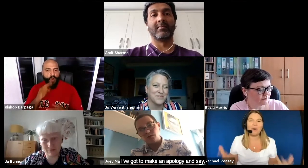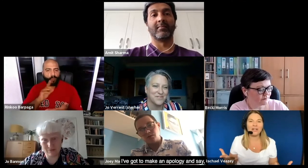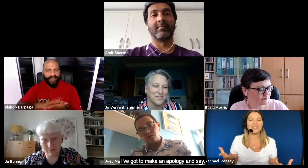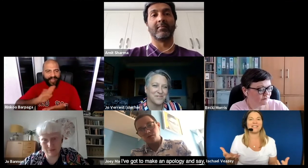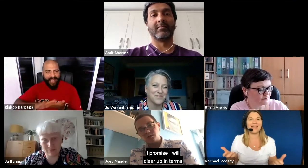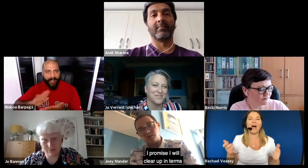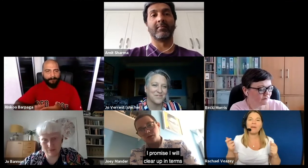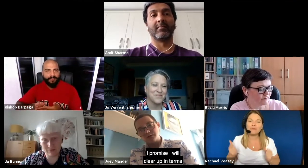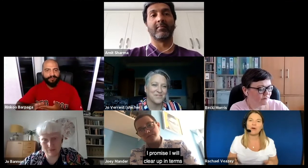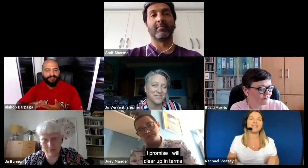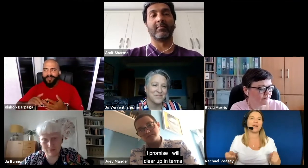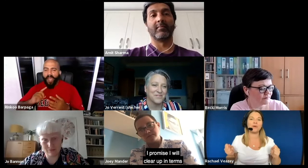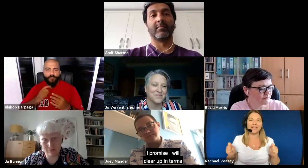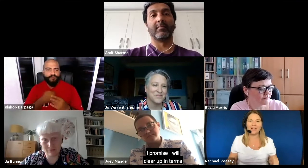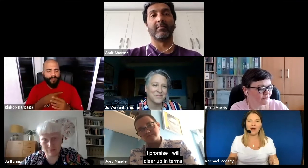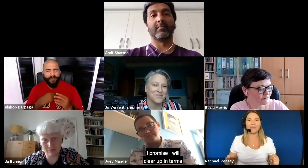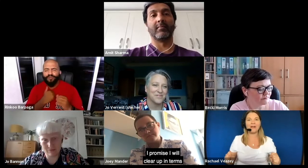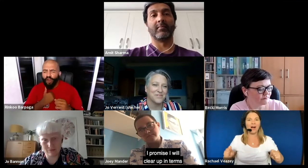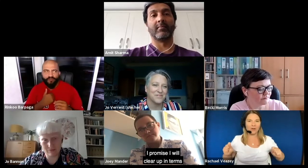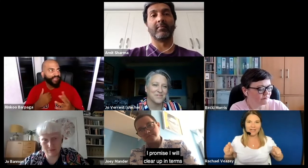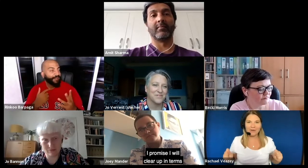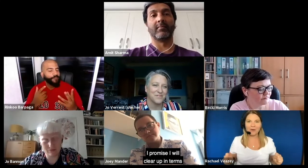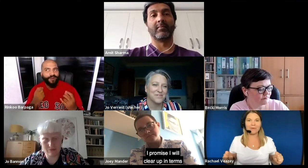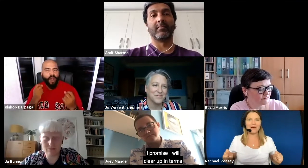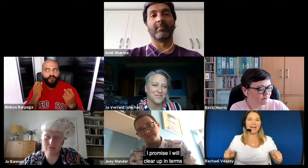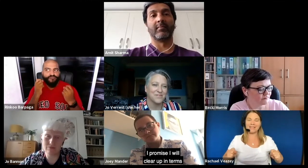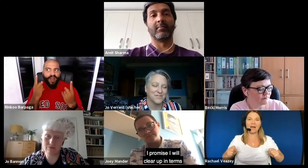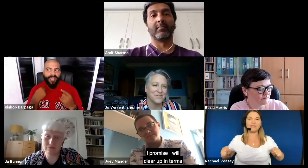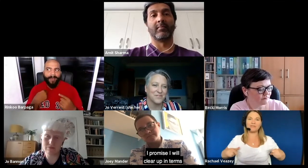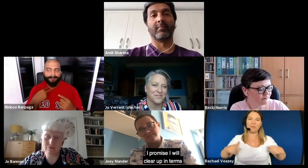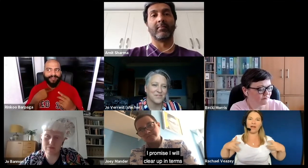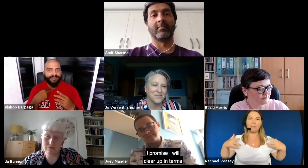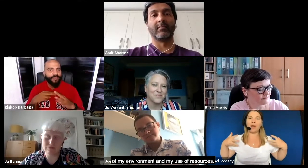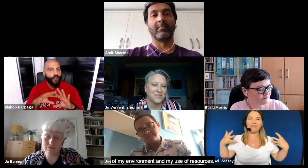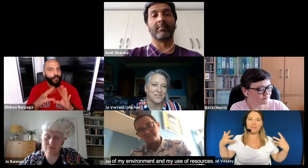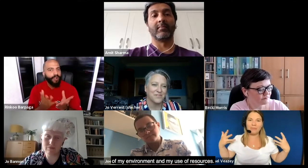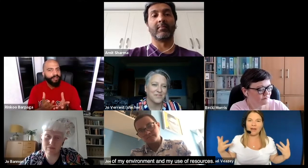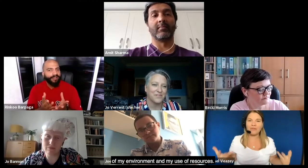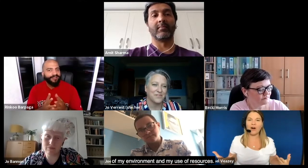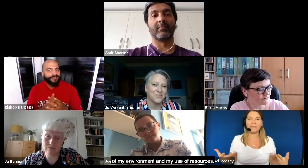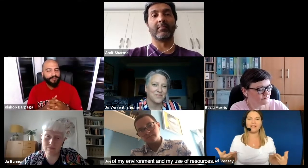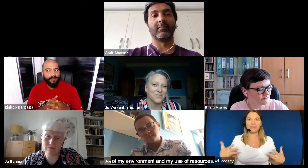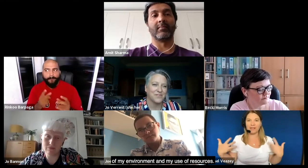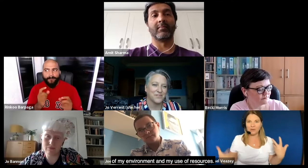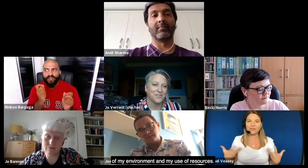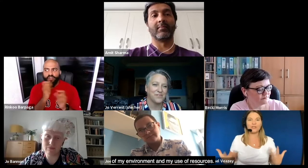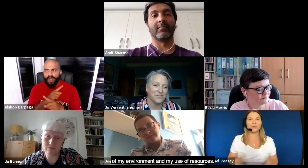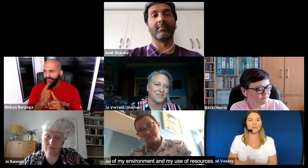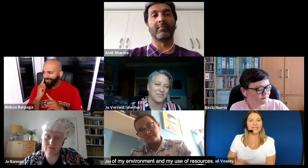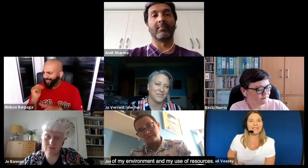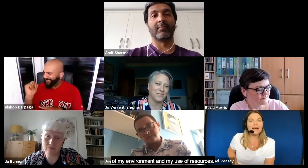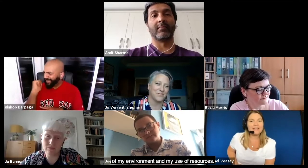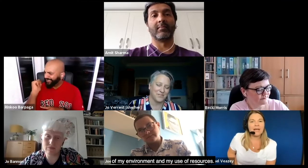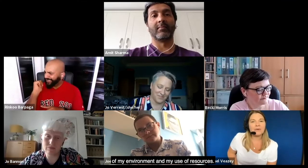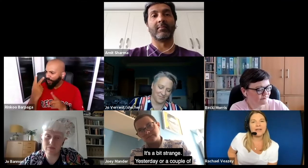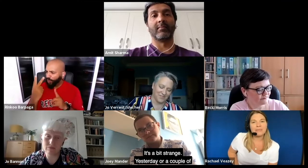an apology and say, I promise I will clear up in terms of my environment and my use of